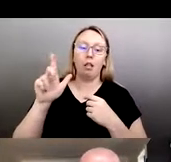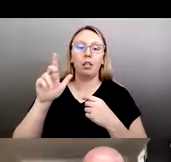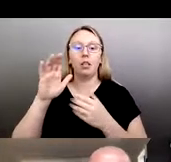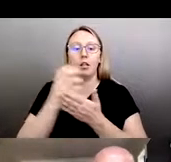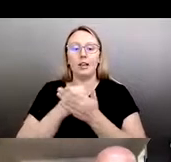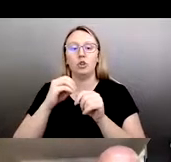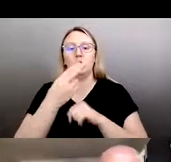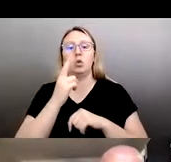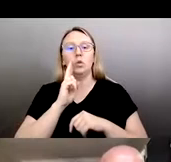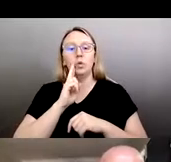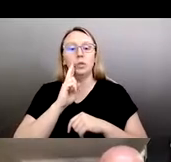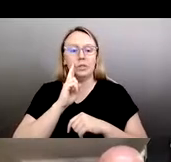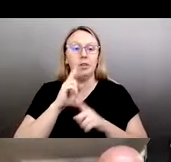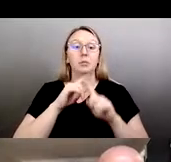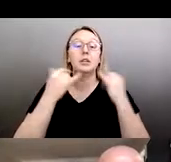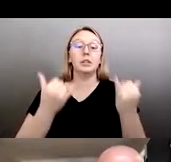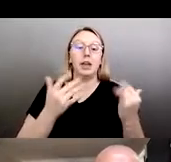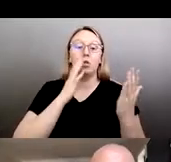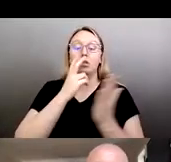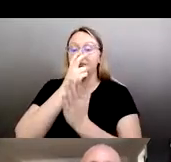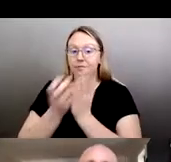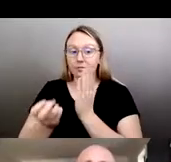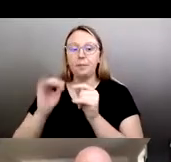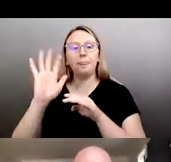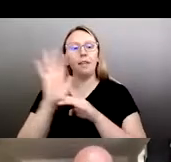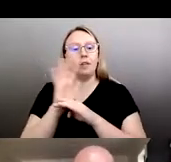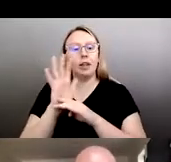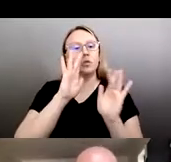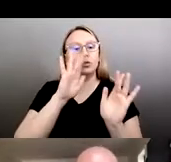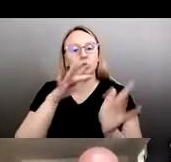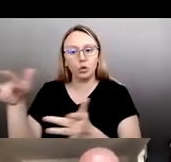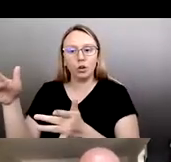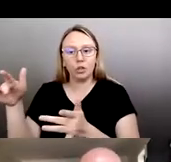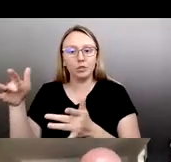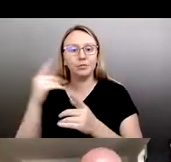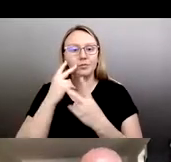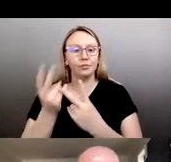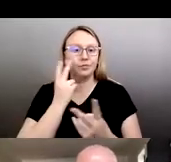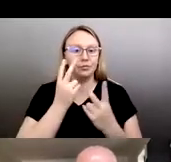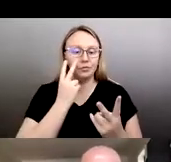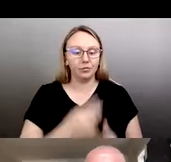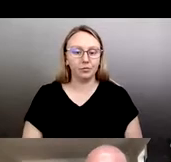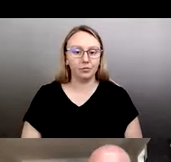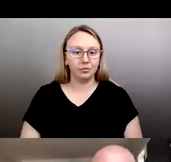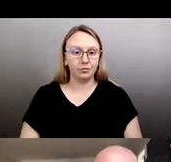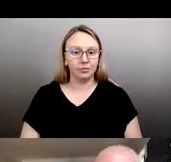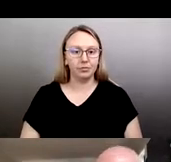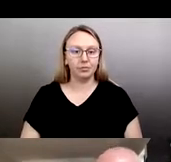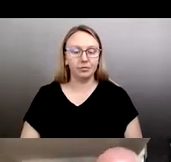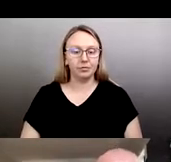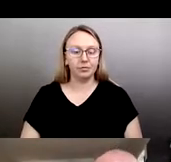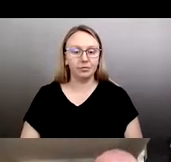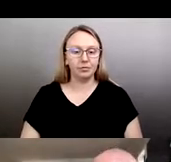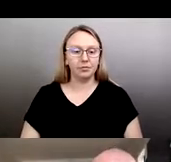But on that note, we will now dive into a video tour of the Roger Brown Study Collection. And so I